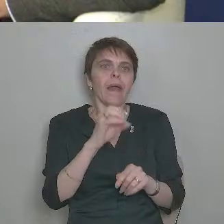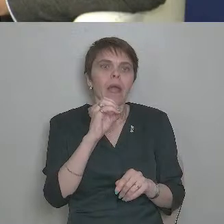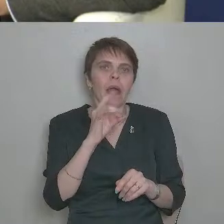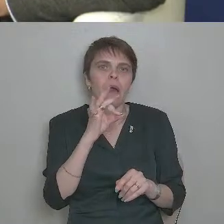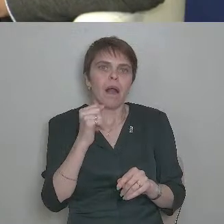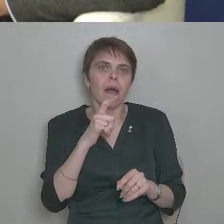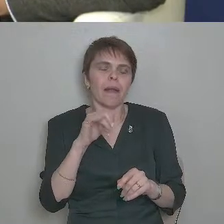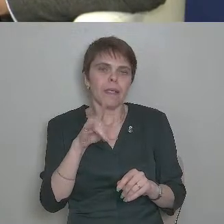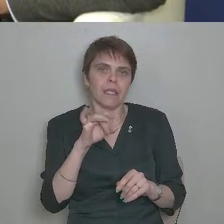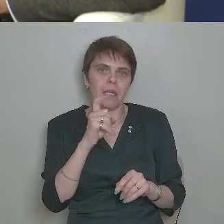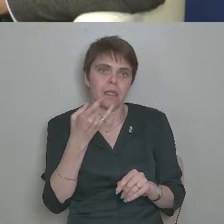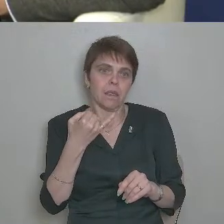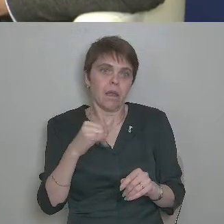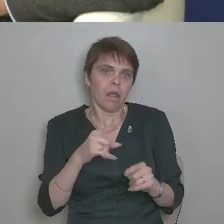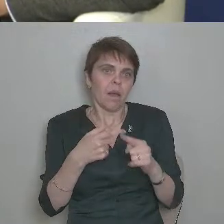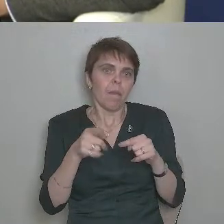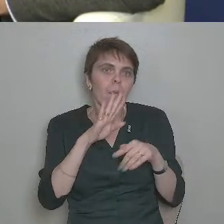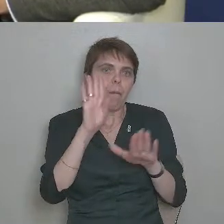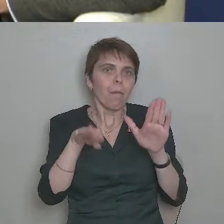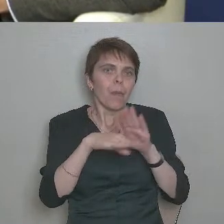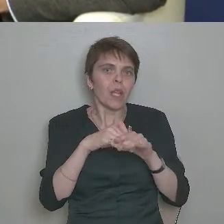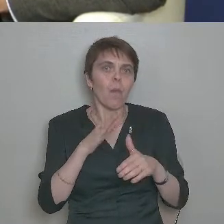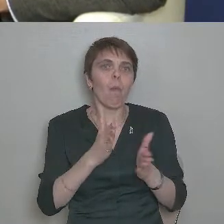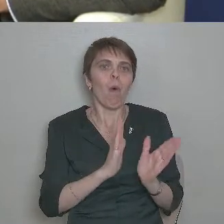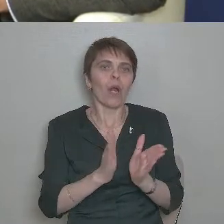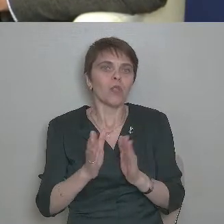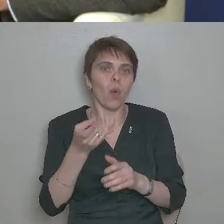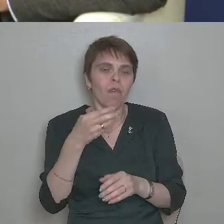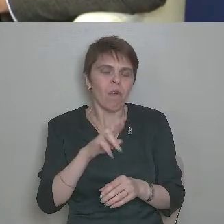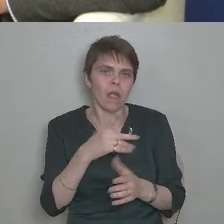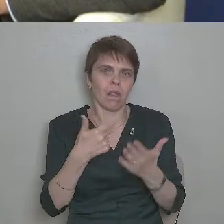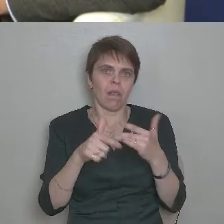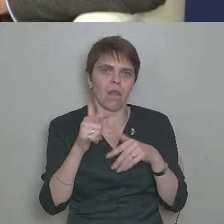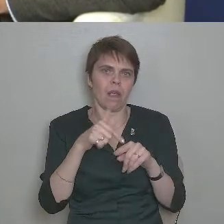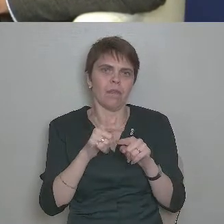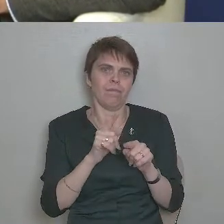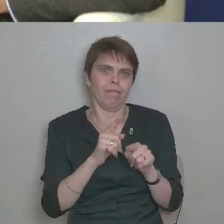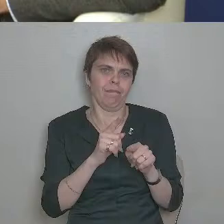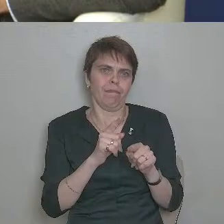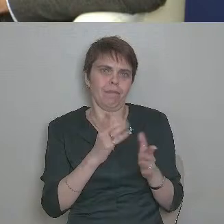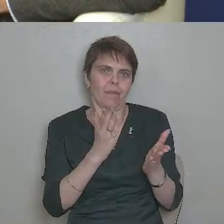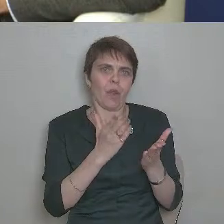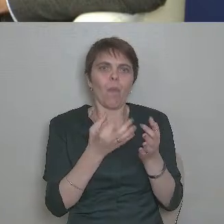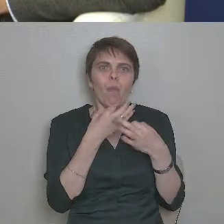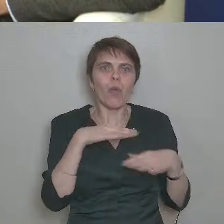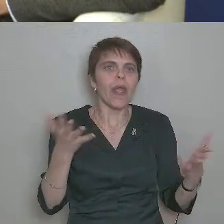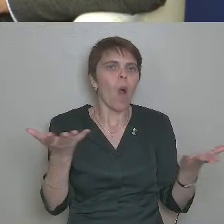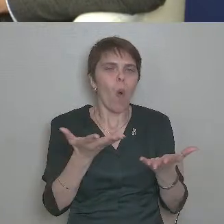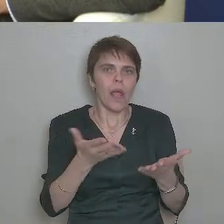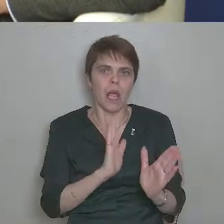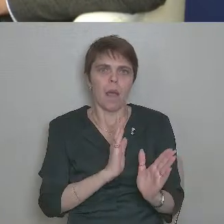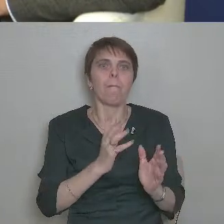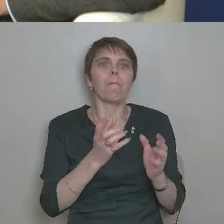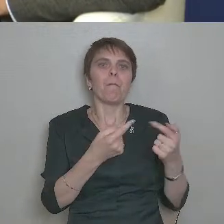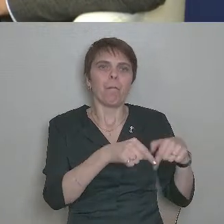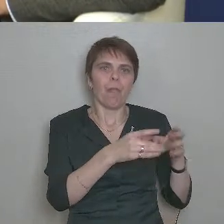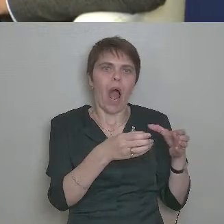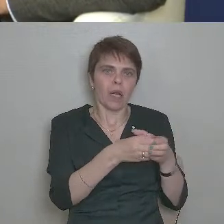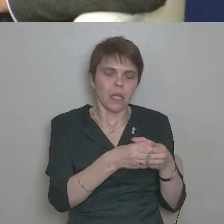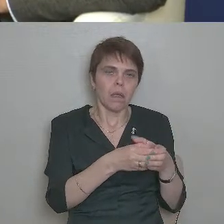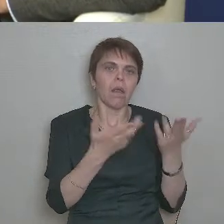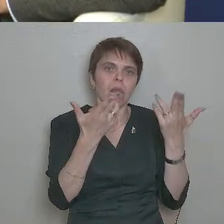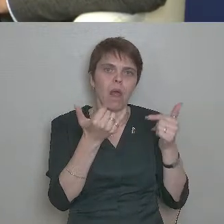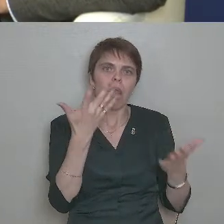council. And this is one of the elements of hierarchization, subordination within the vertical of the statutory bodies of